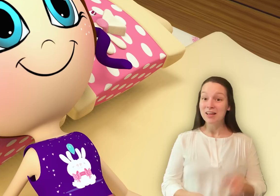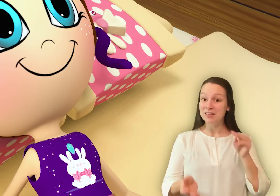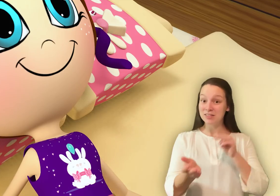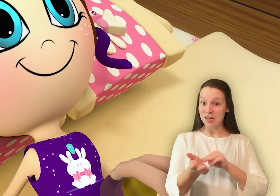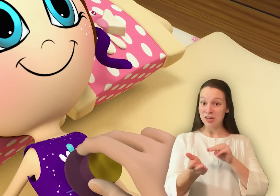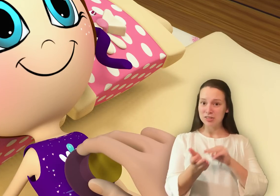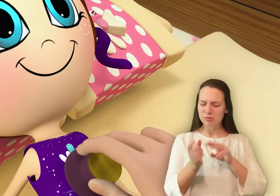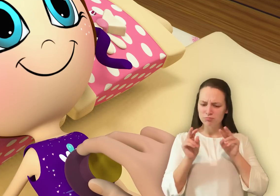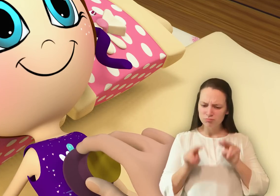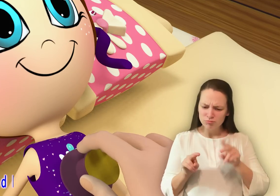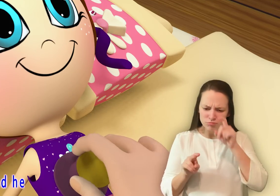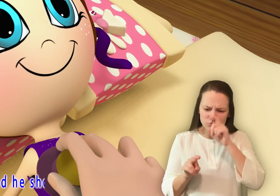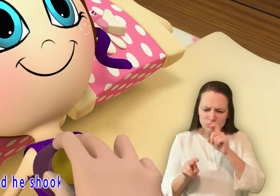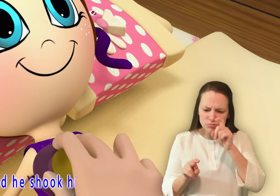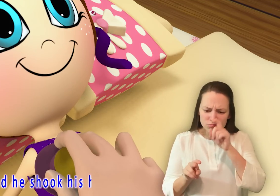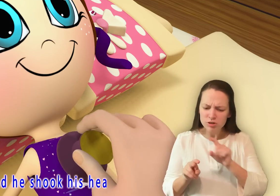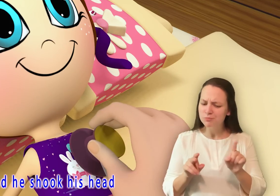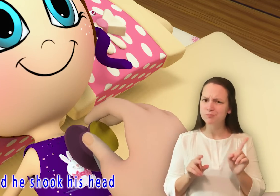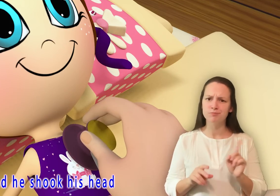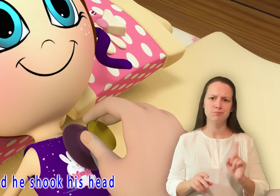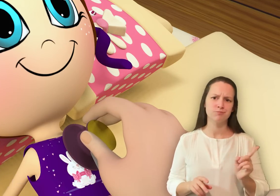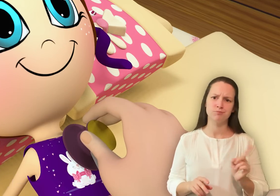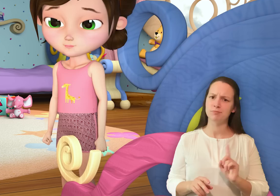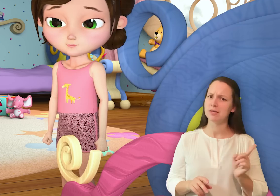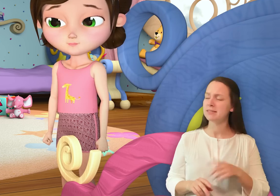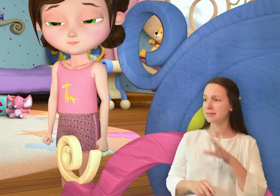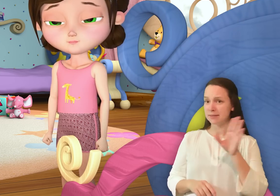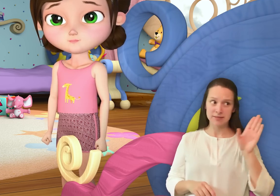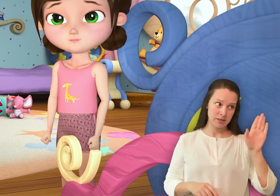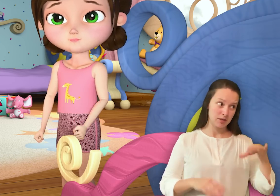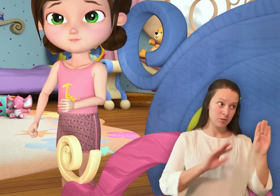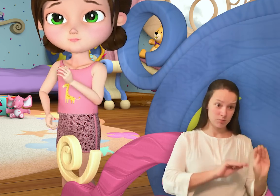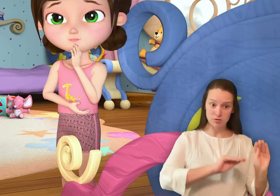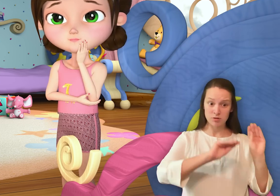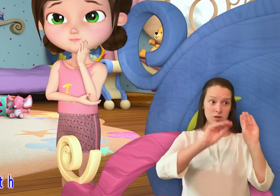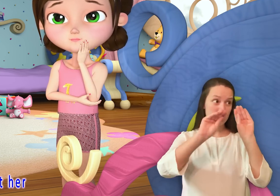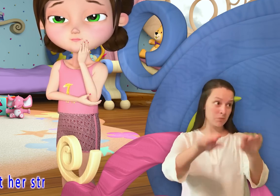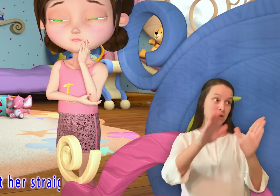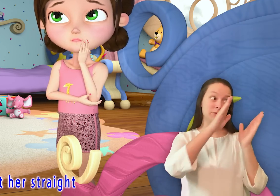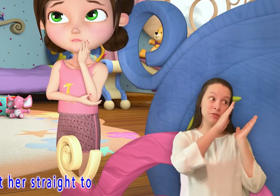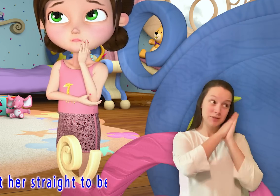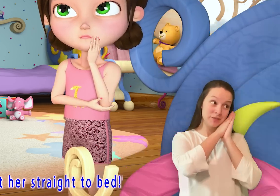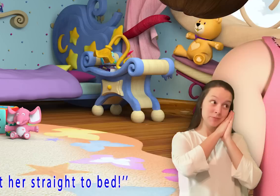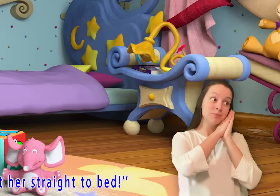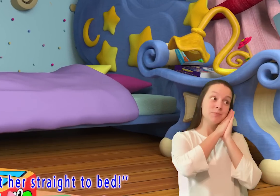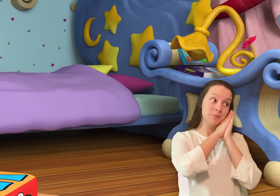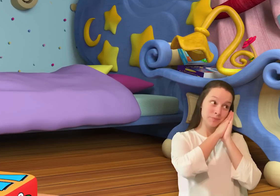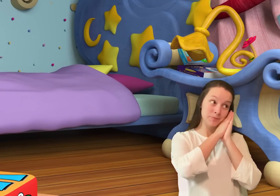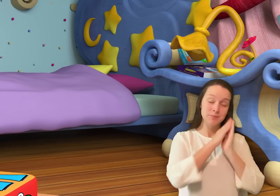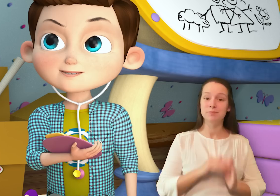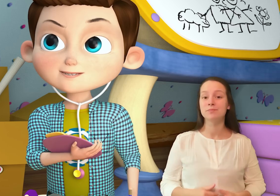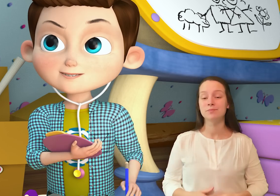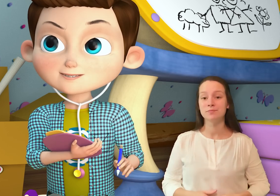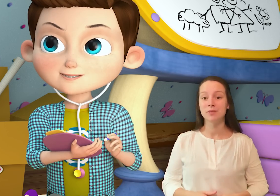T he looked at the dolly and he shook his head and he said Miss Polly put her straight